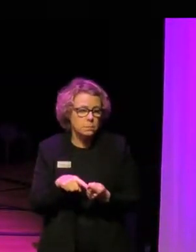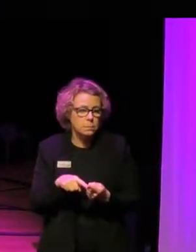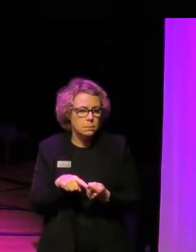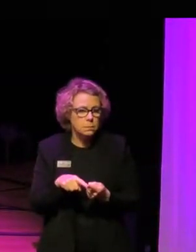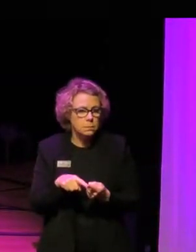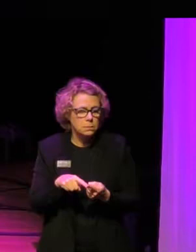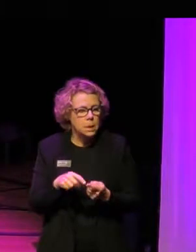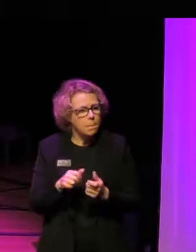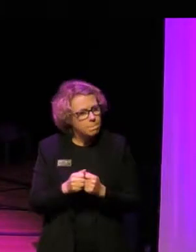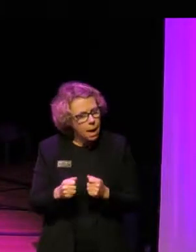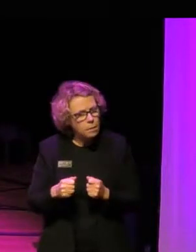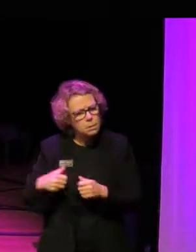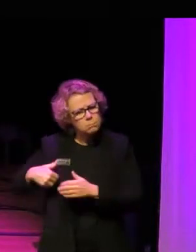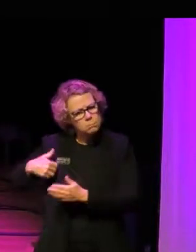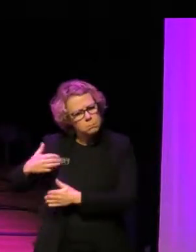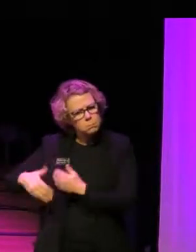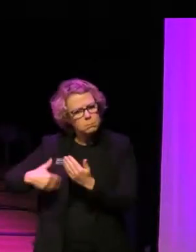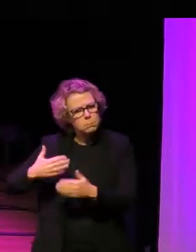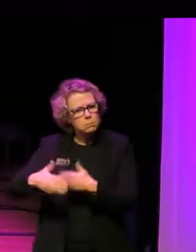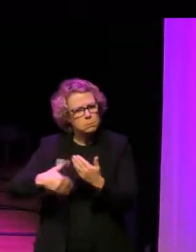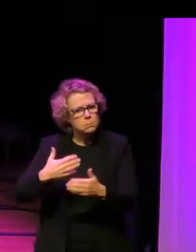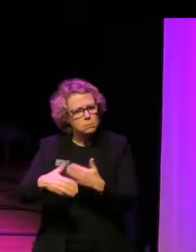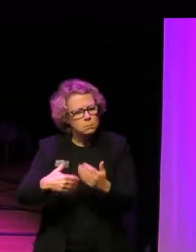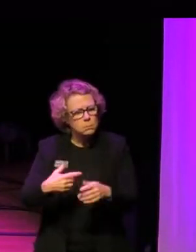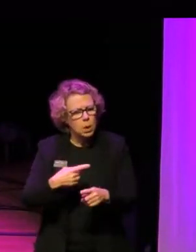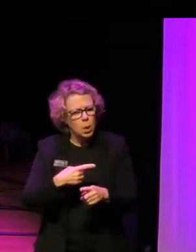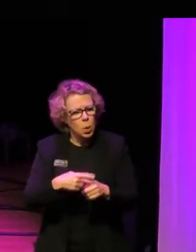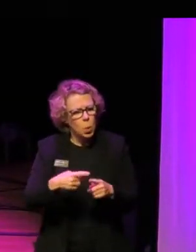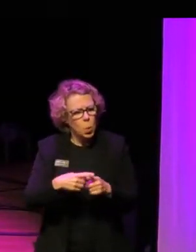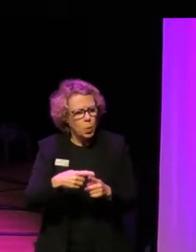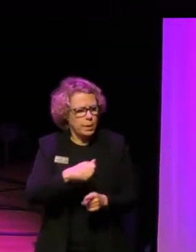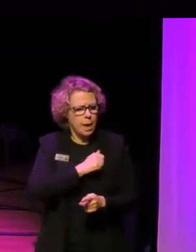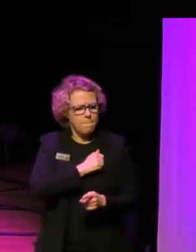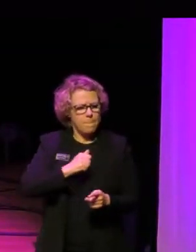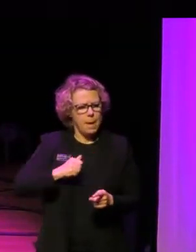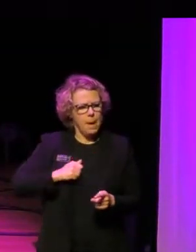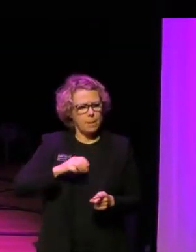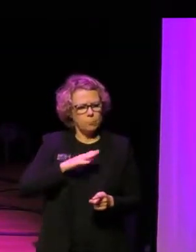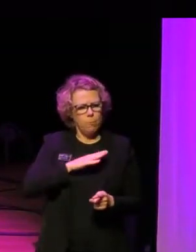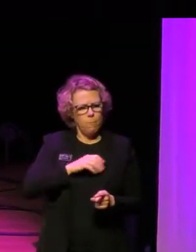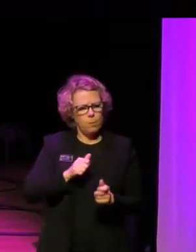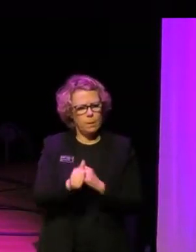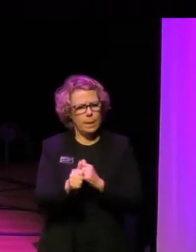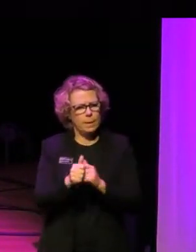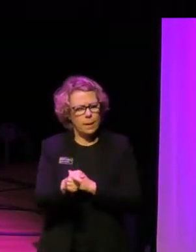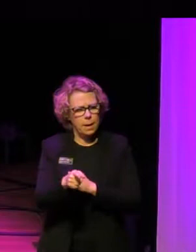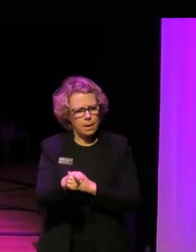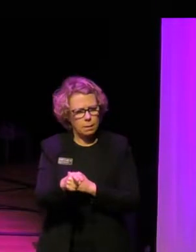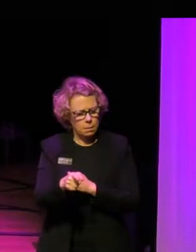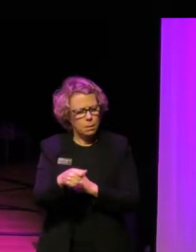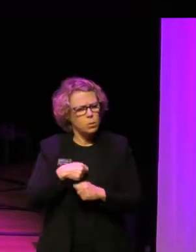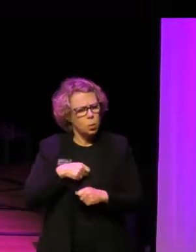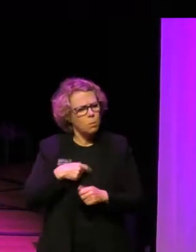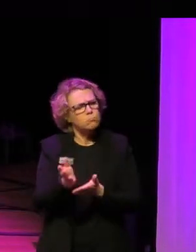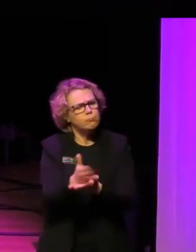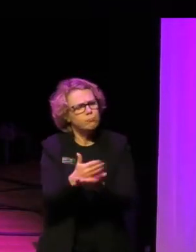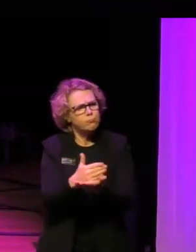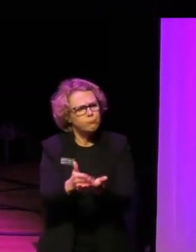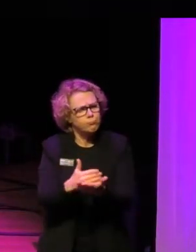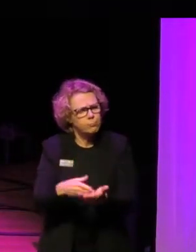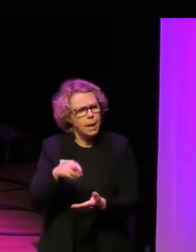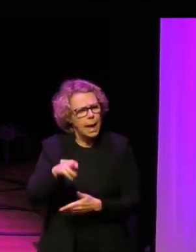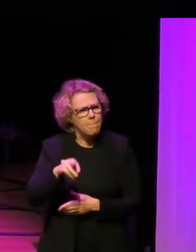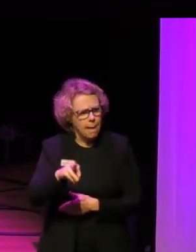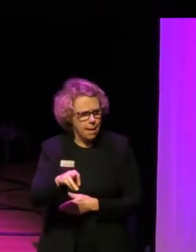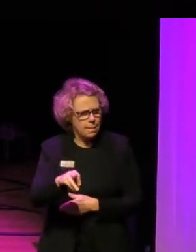But over the years, leaders decided to divide human rights into